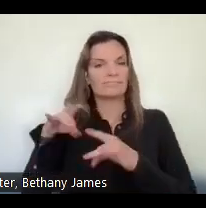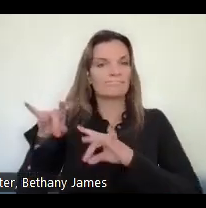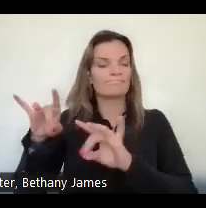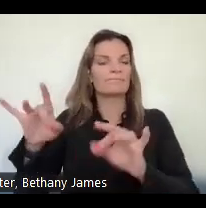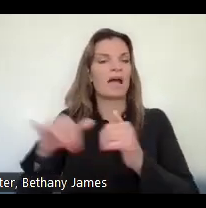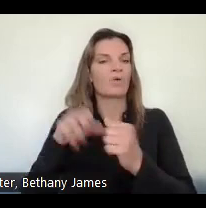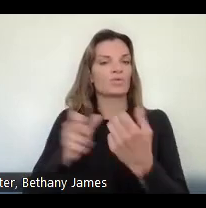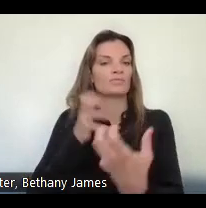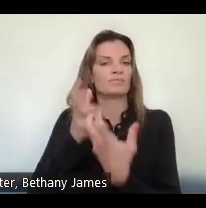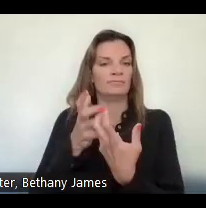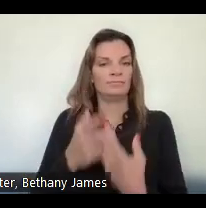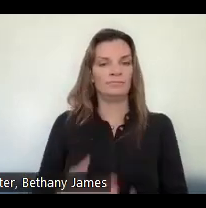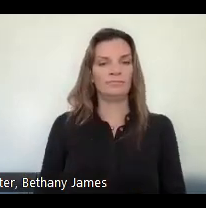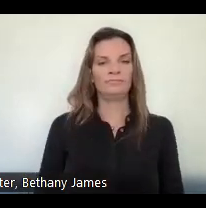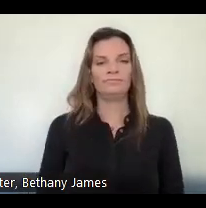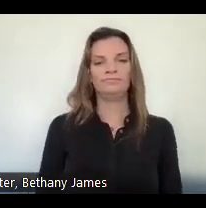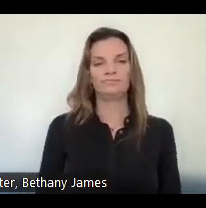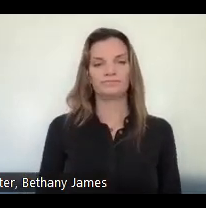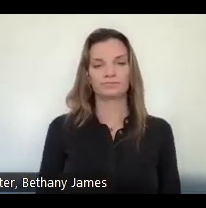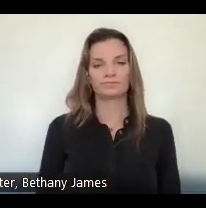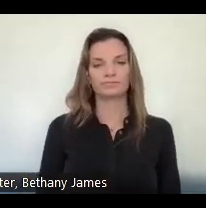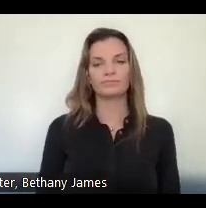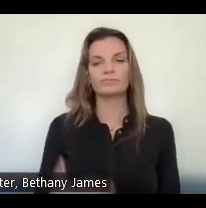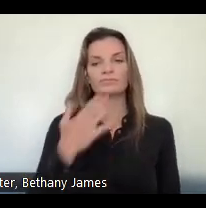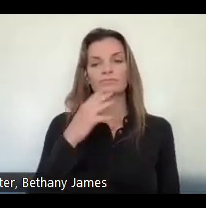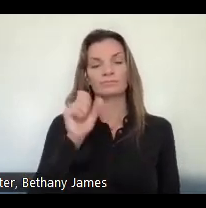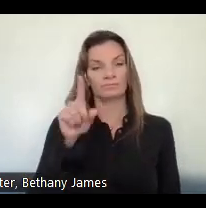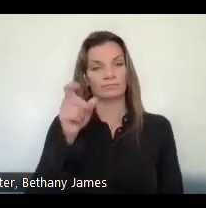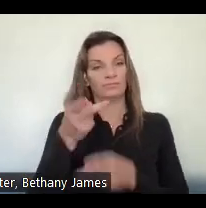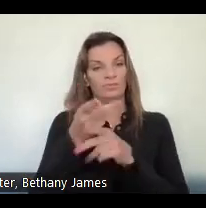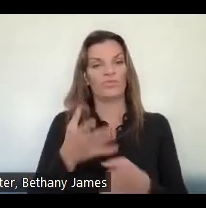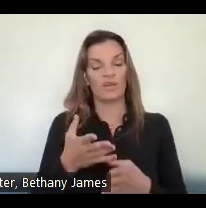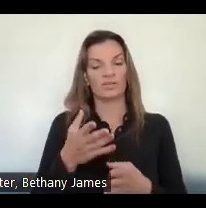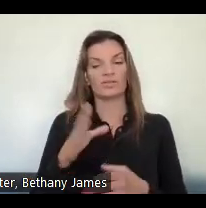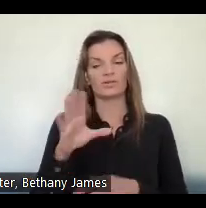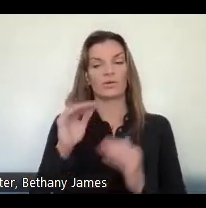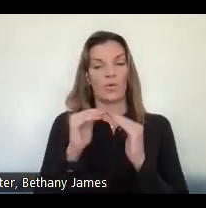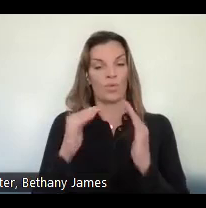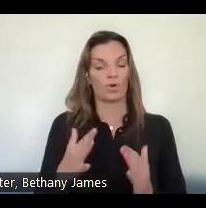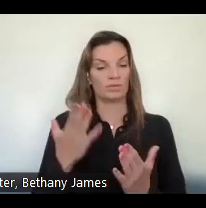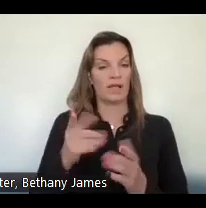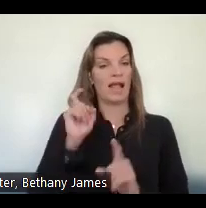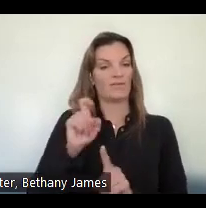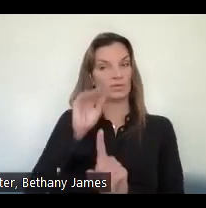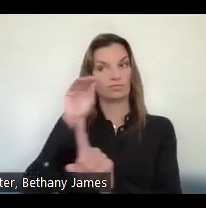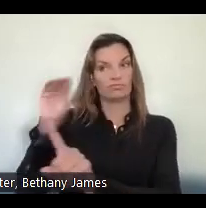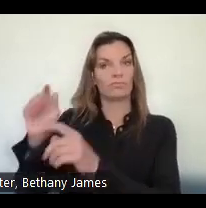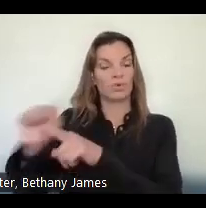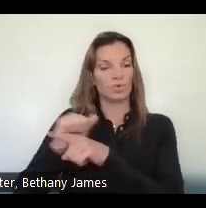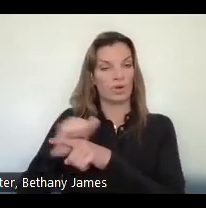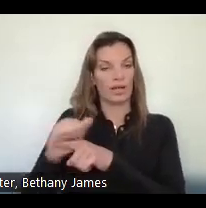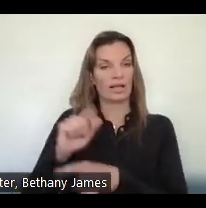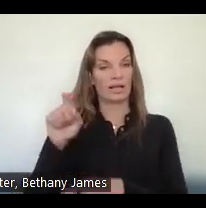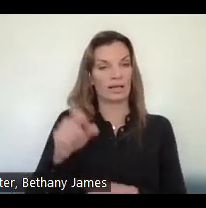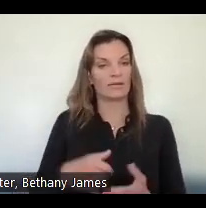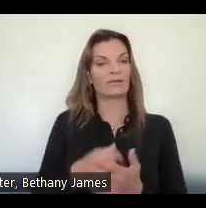place? And another question as well, do supervisors and coworkers in the workplace need some training? And once those